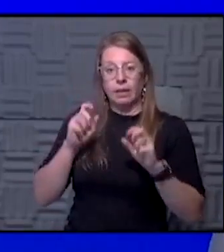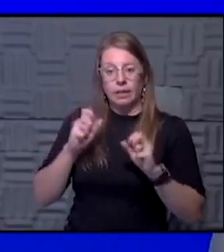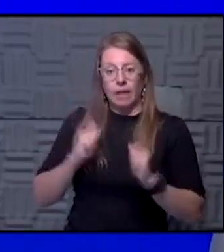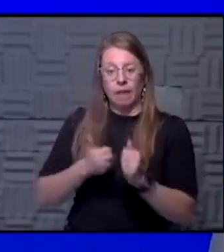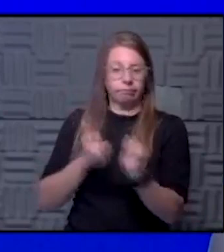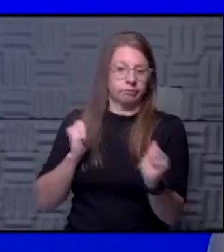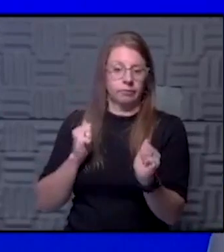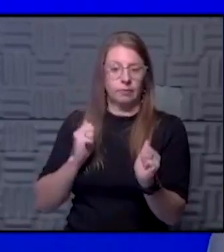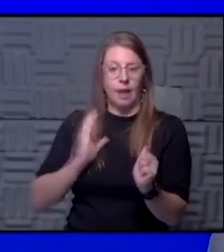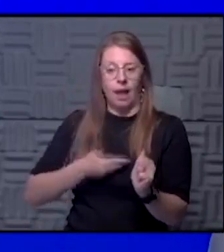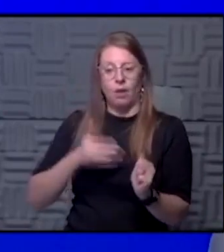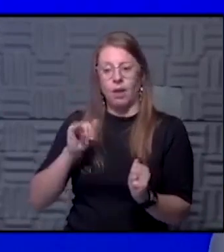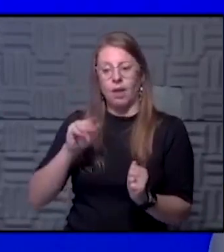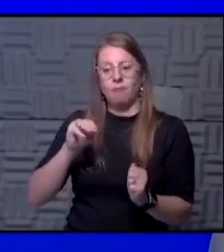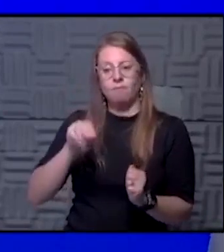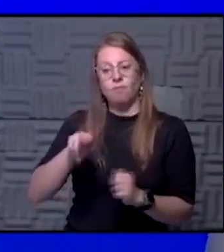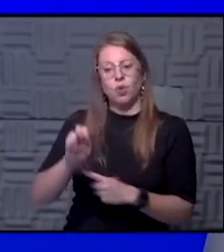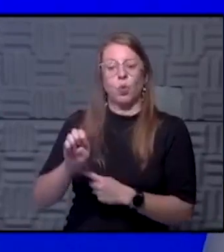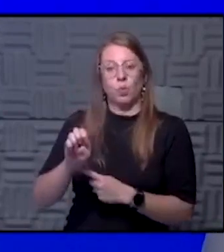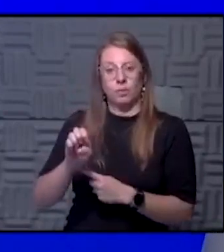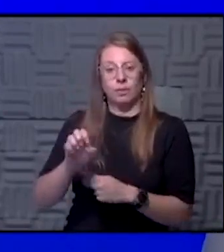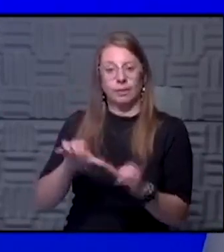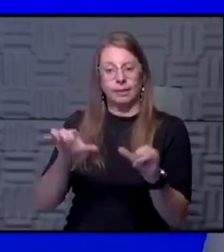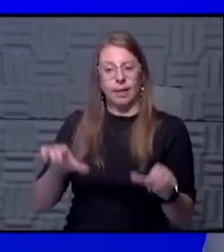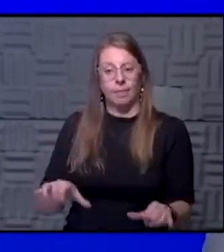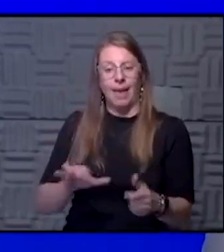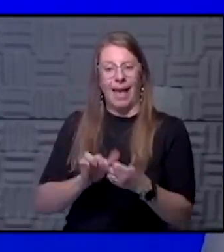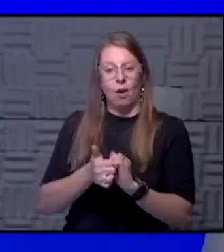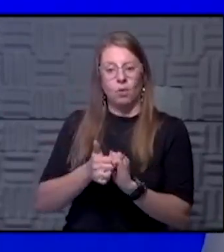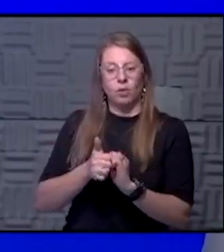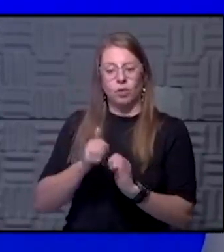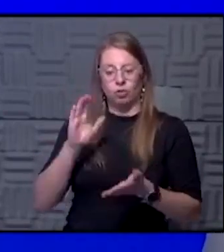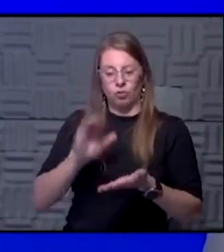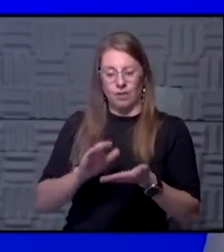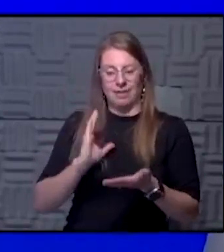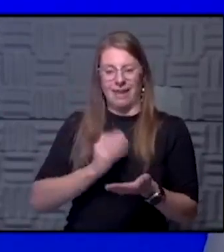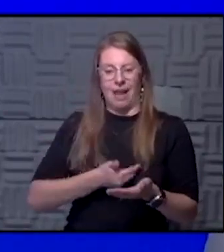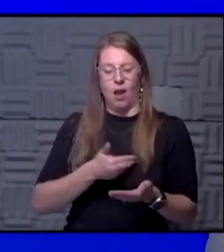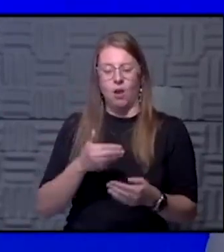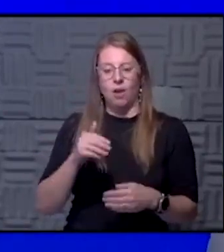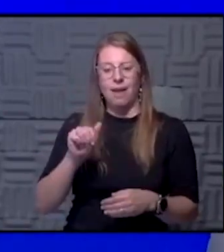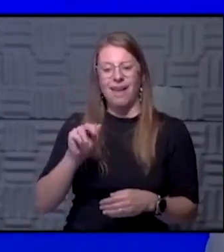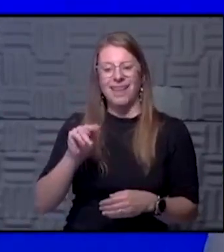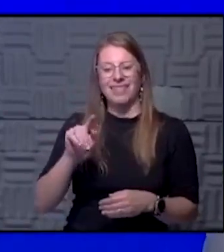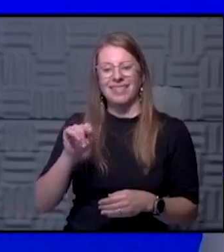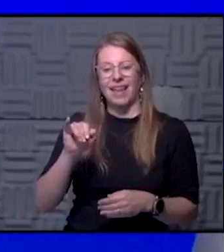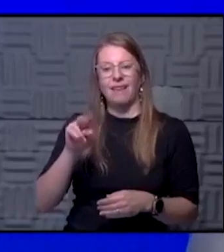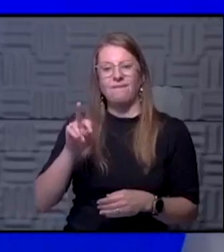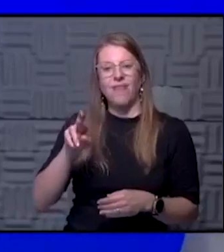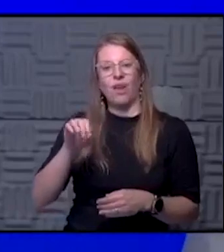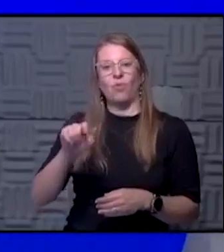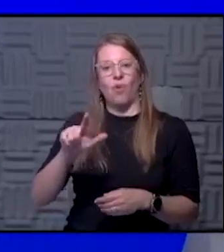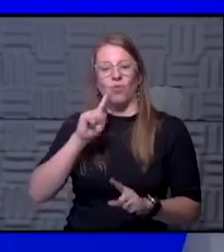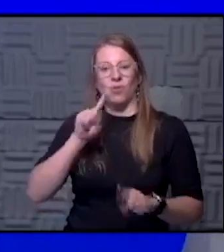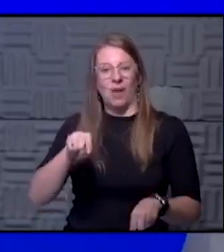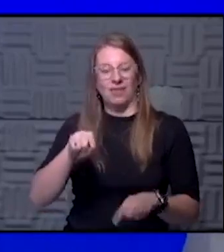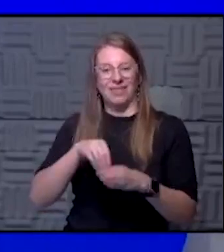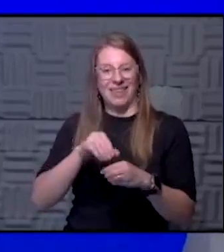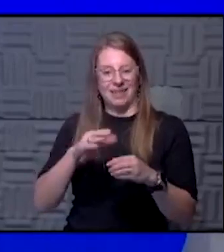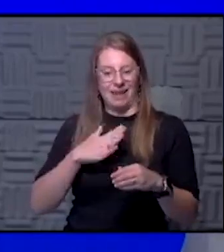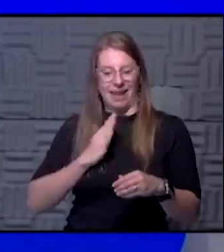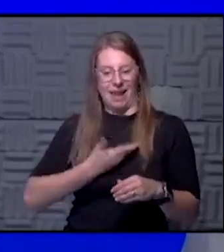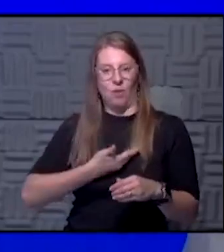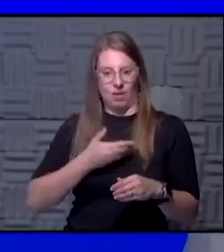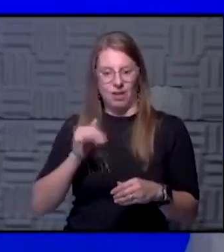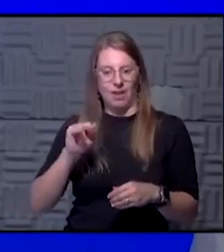system. And some of the way that it evades the immune system is by decreasing our antiviral response to our immune system. If we are able to